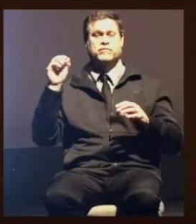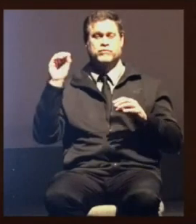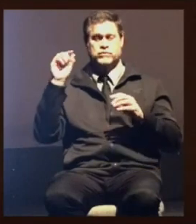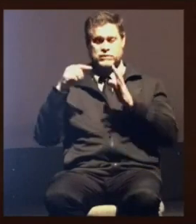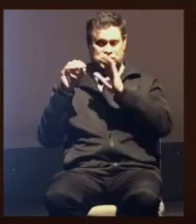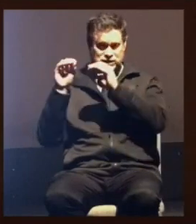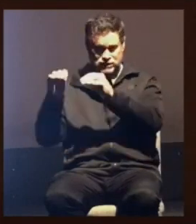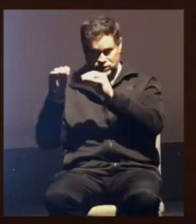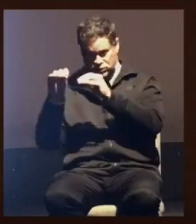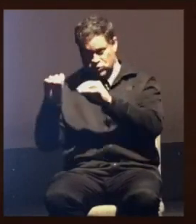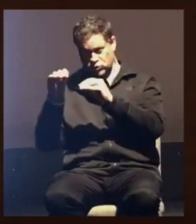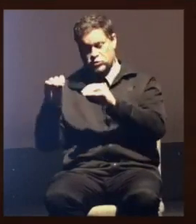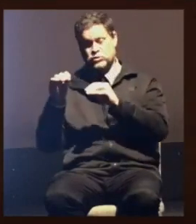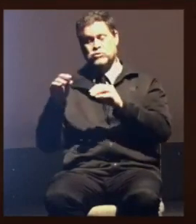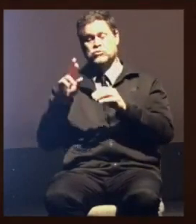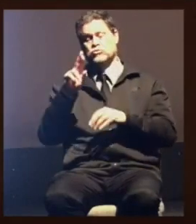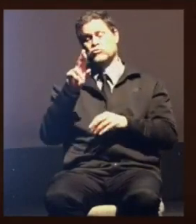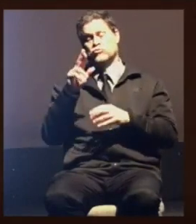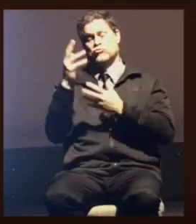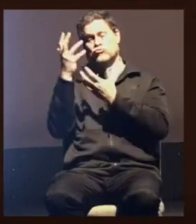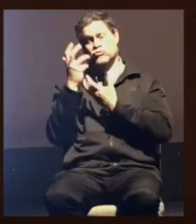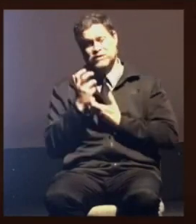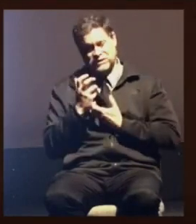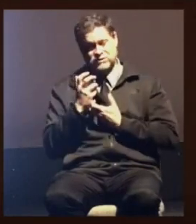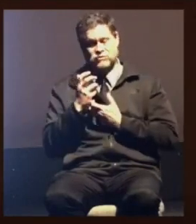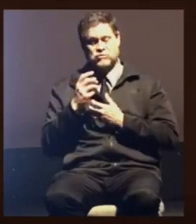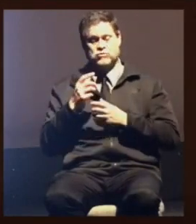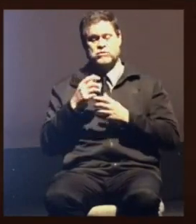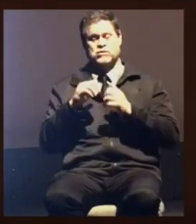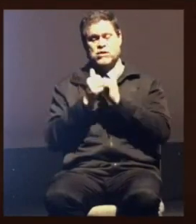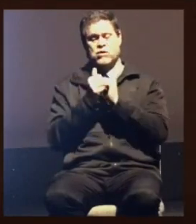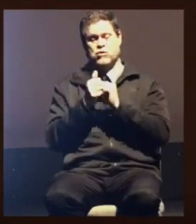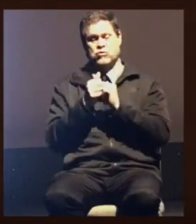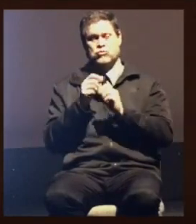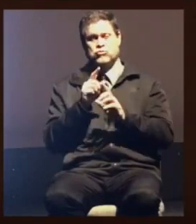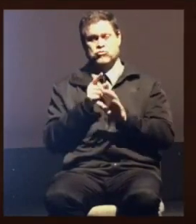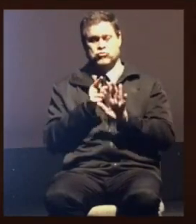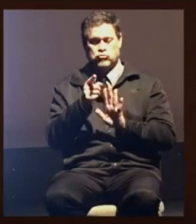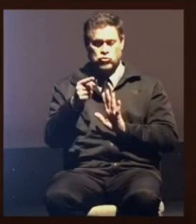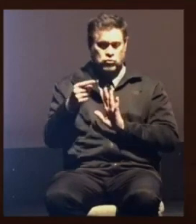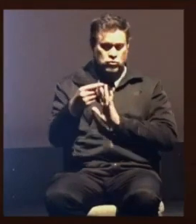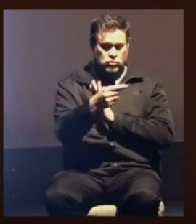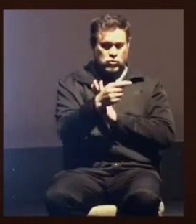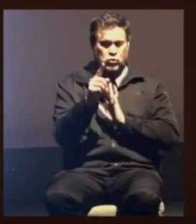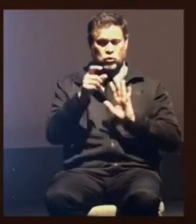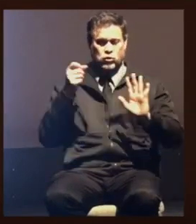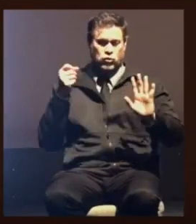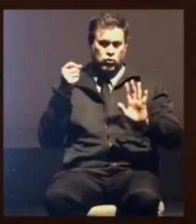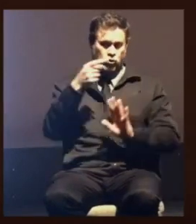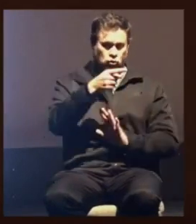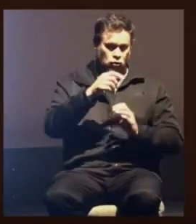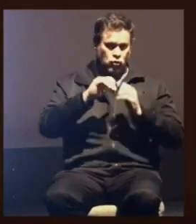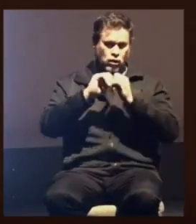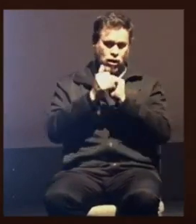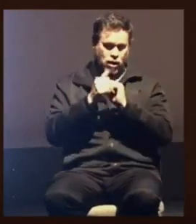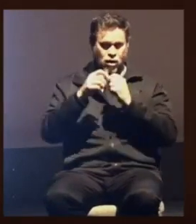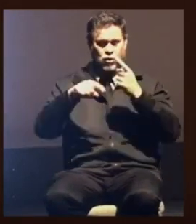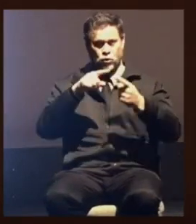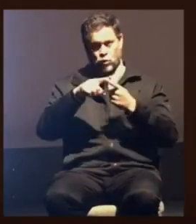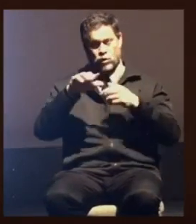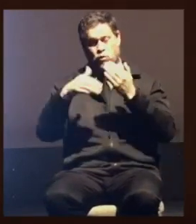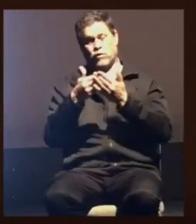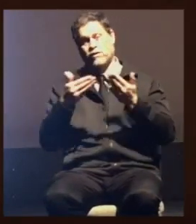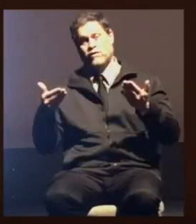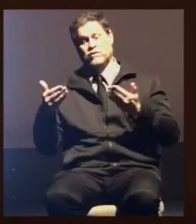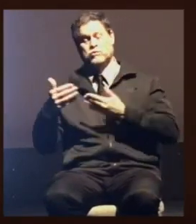them the receivers how to run certain routes, teaching them where to throw the ball, how to throw it, when to throw it, all the things